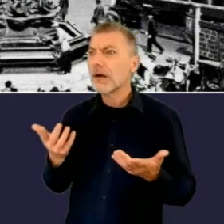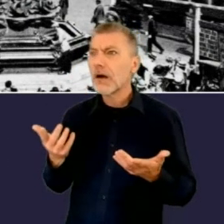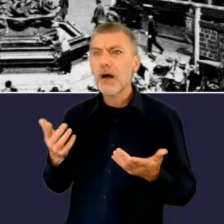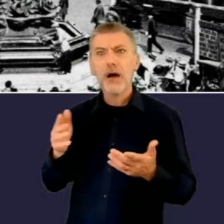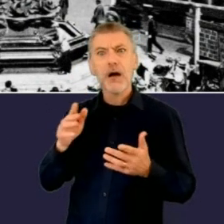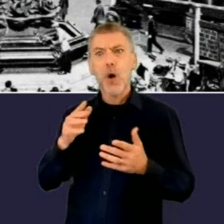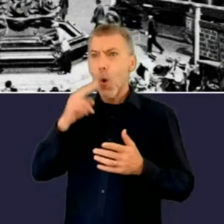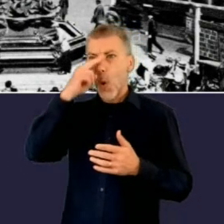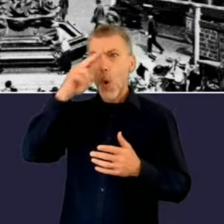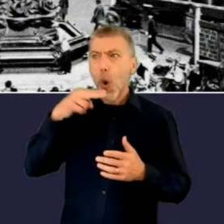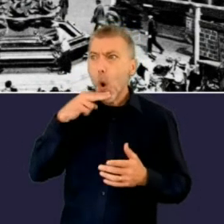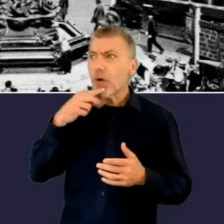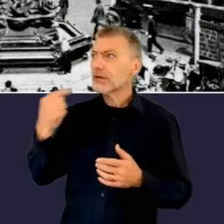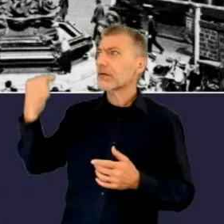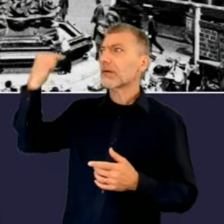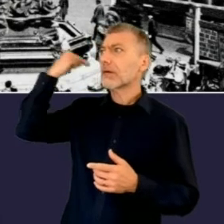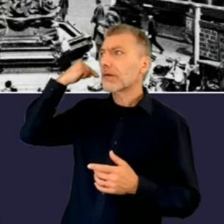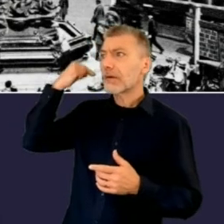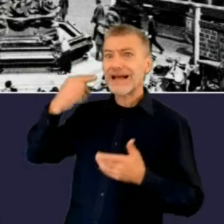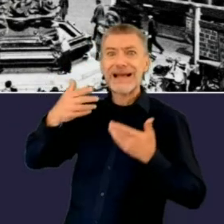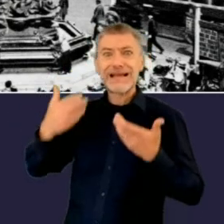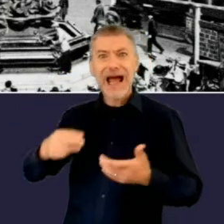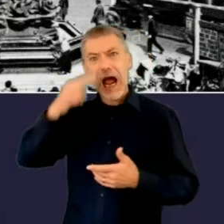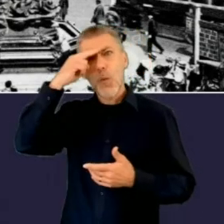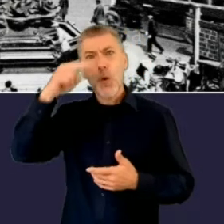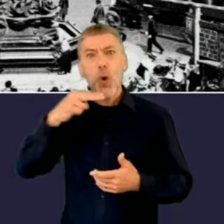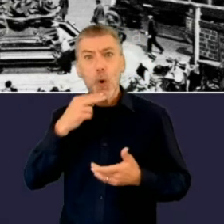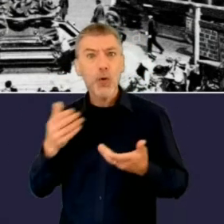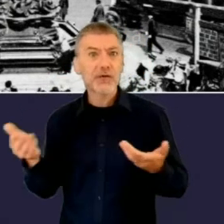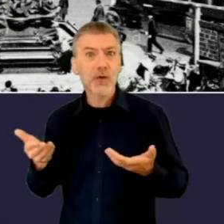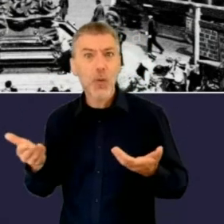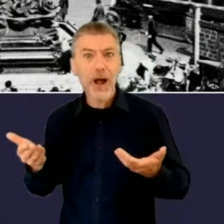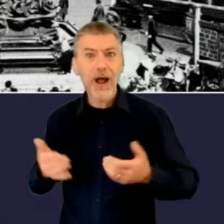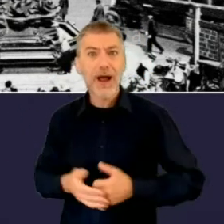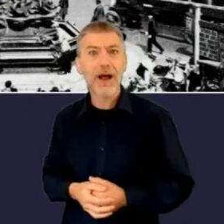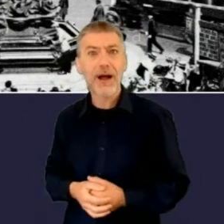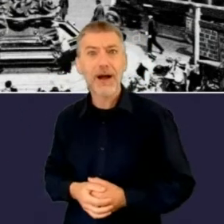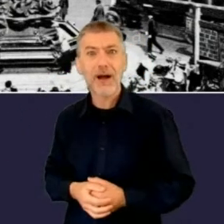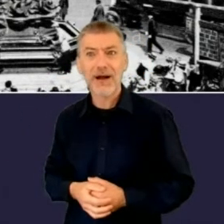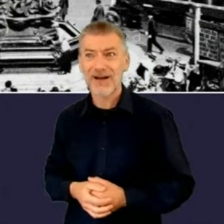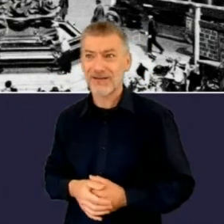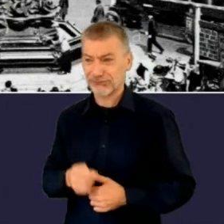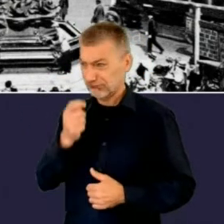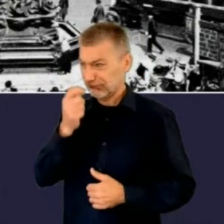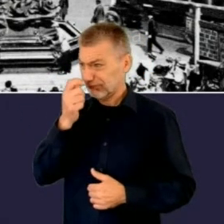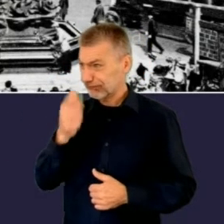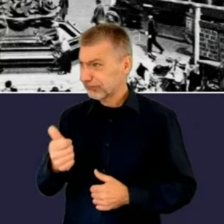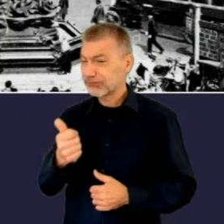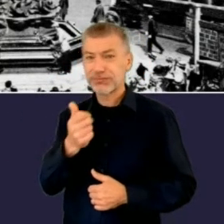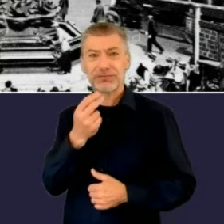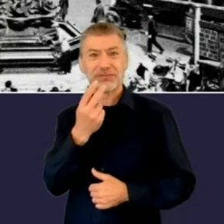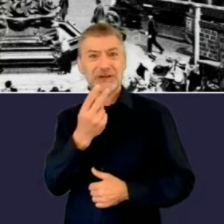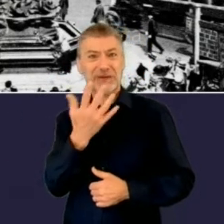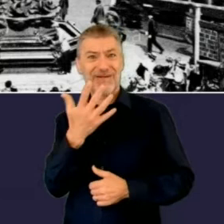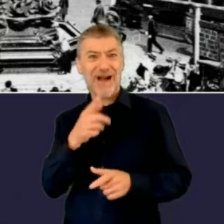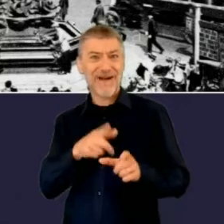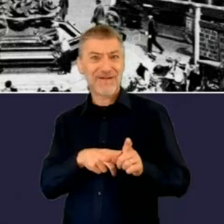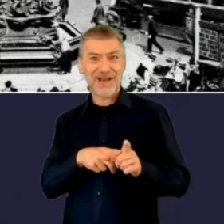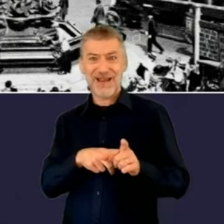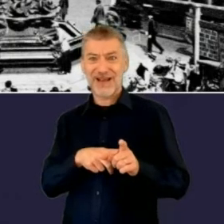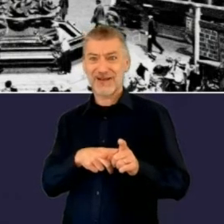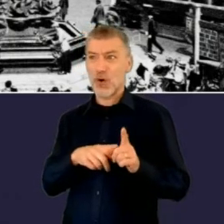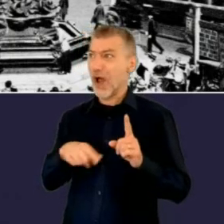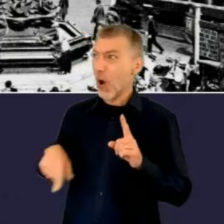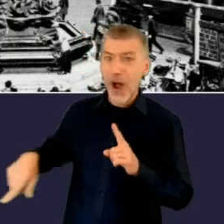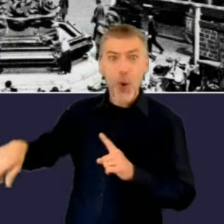of, everybody on a horse and cart walking around, and in what is really a very short time, all of a sudden everyone's in an automobile. Now you can